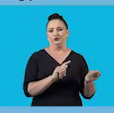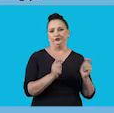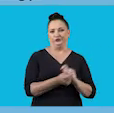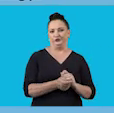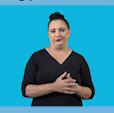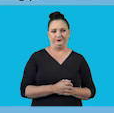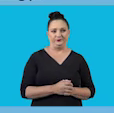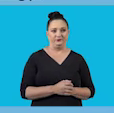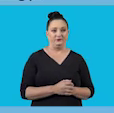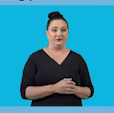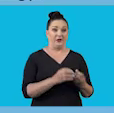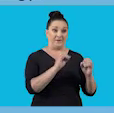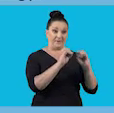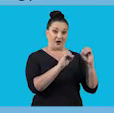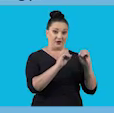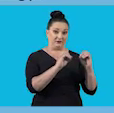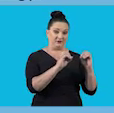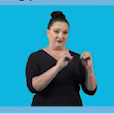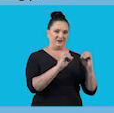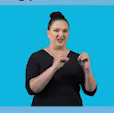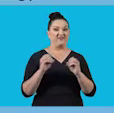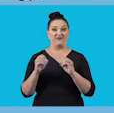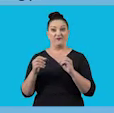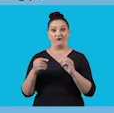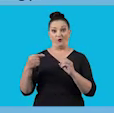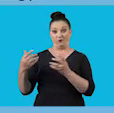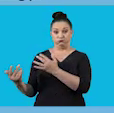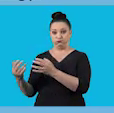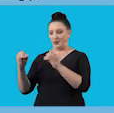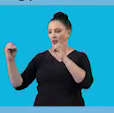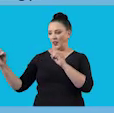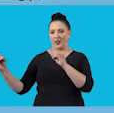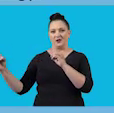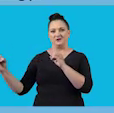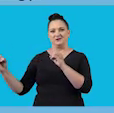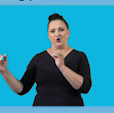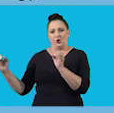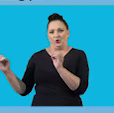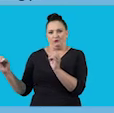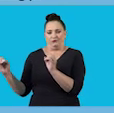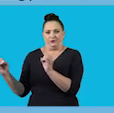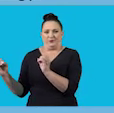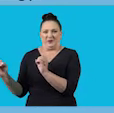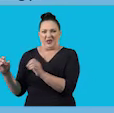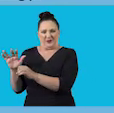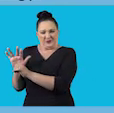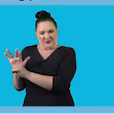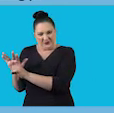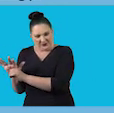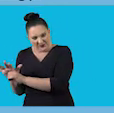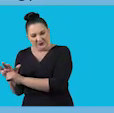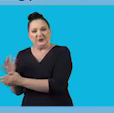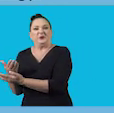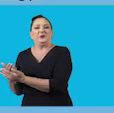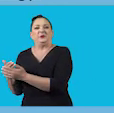Number three, the particles in a gas have very large spaces between them, so the particles can be squashed closer together,